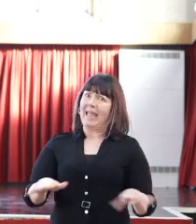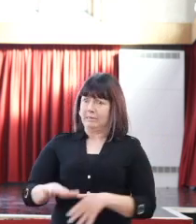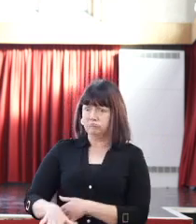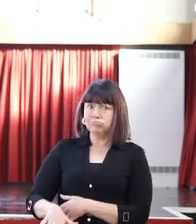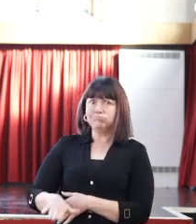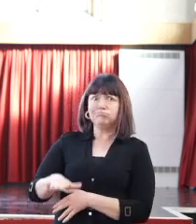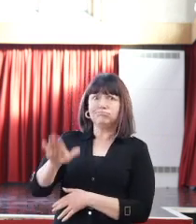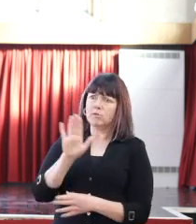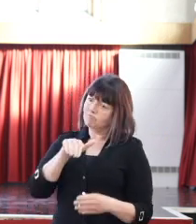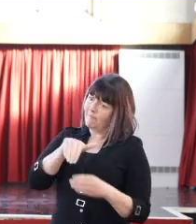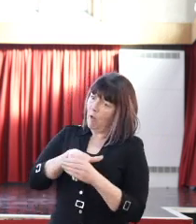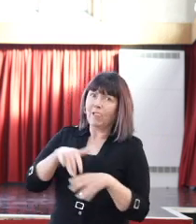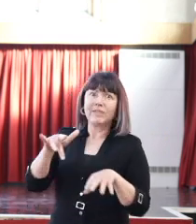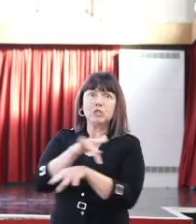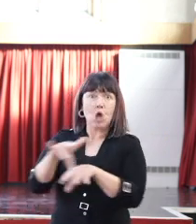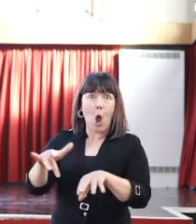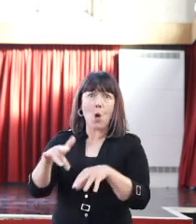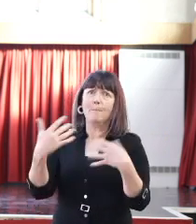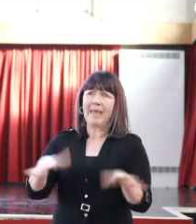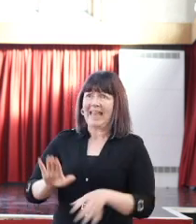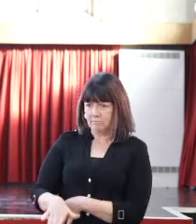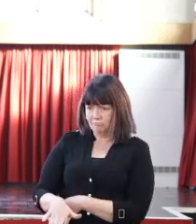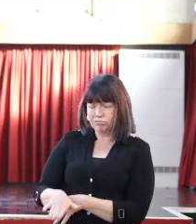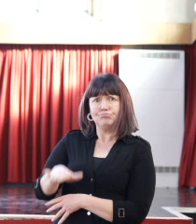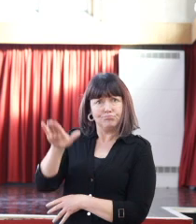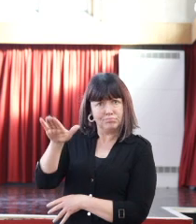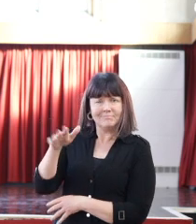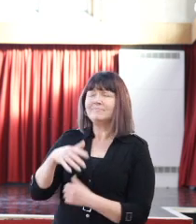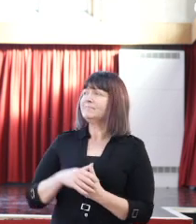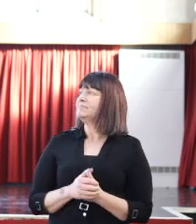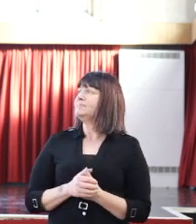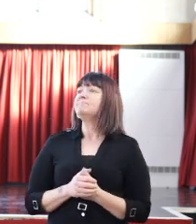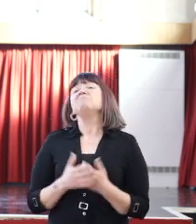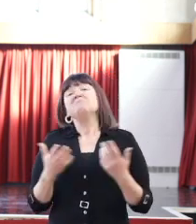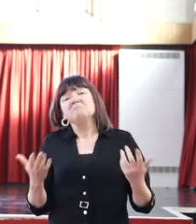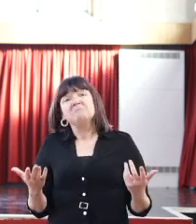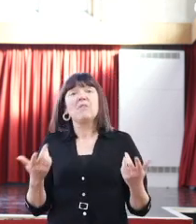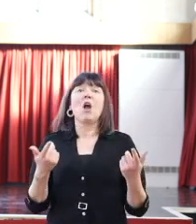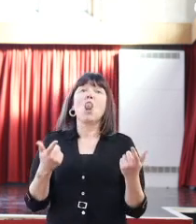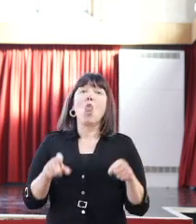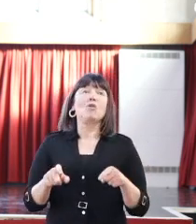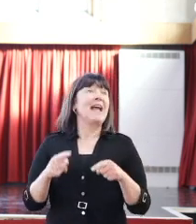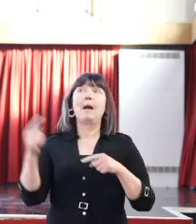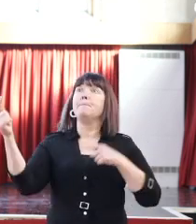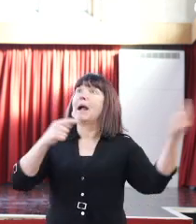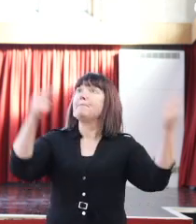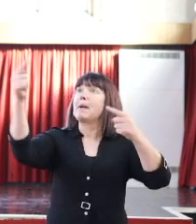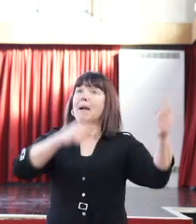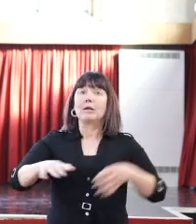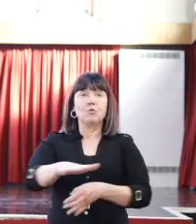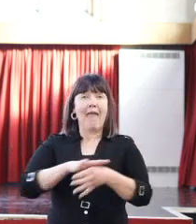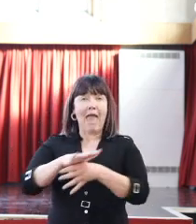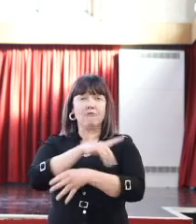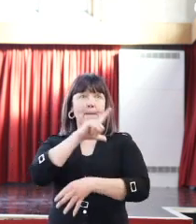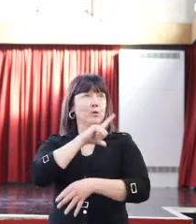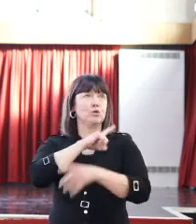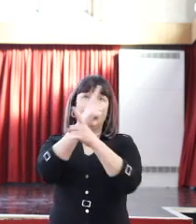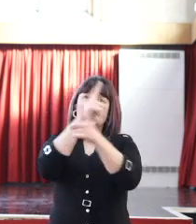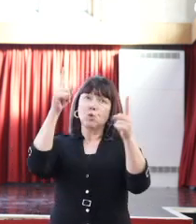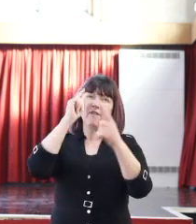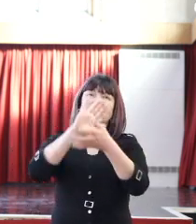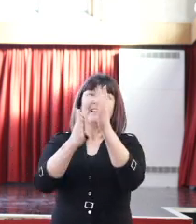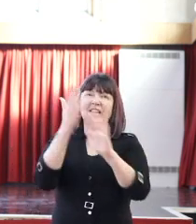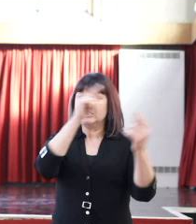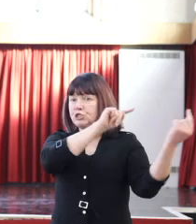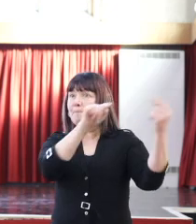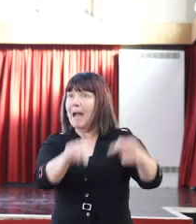and they came back because of the lockdown, most of them from drama school or recently graduated from university. And in